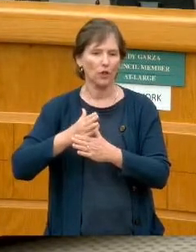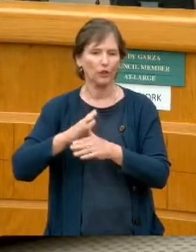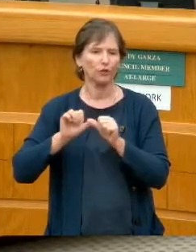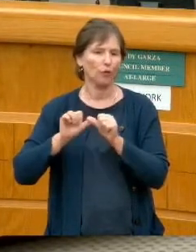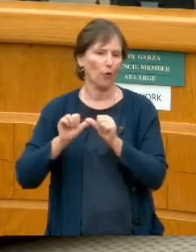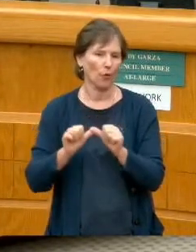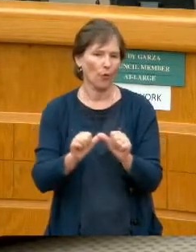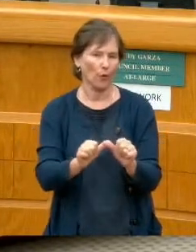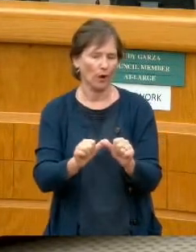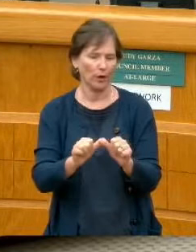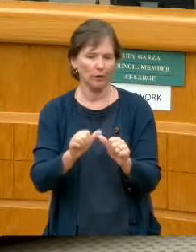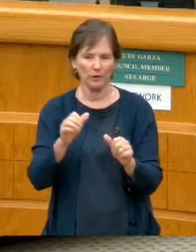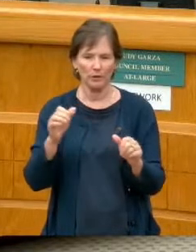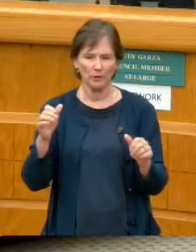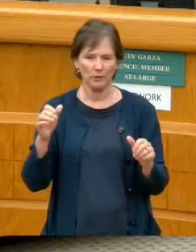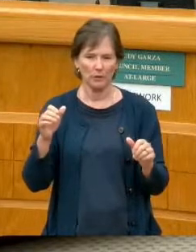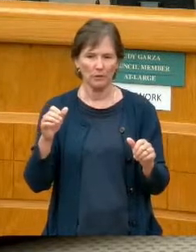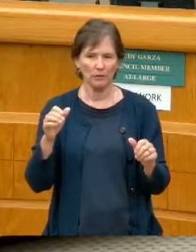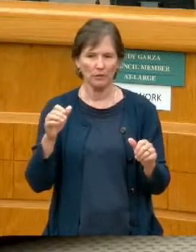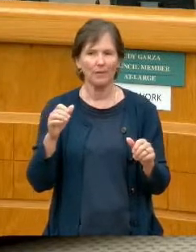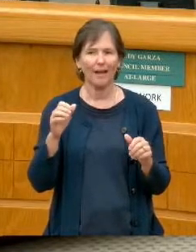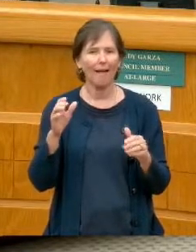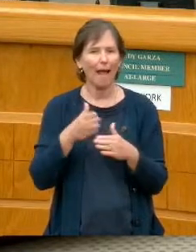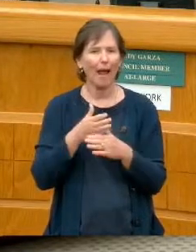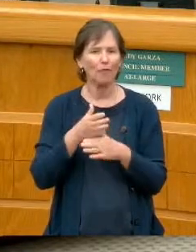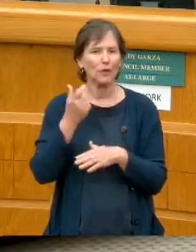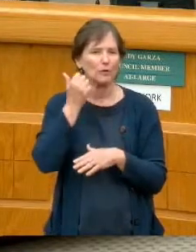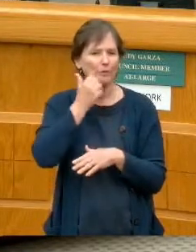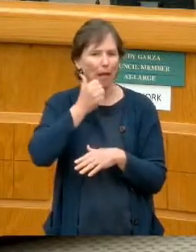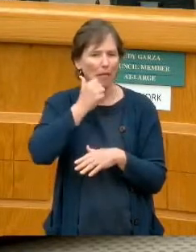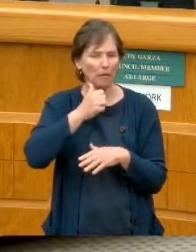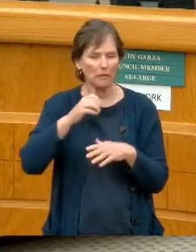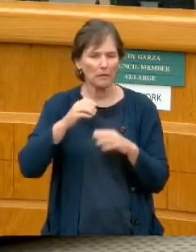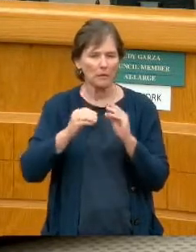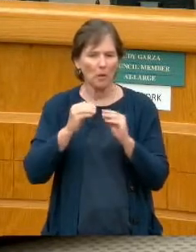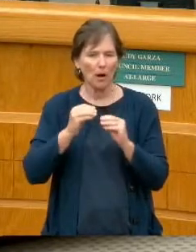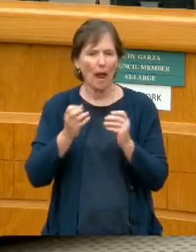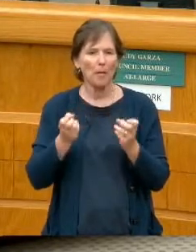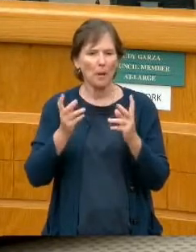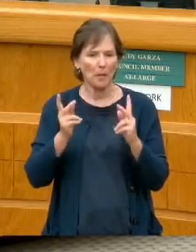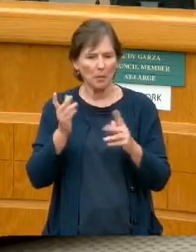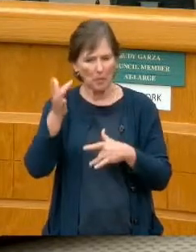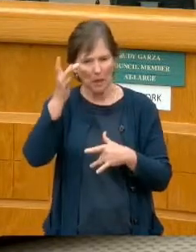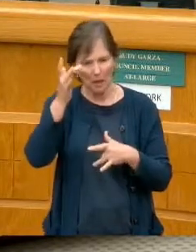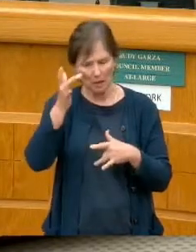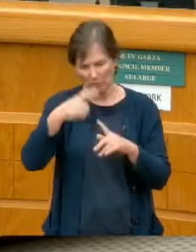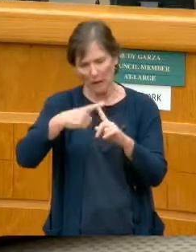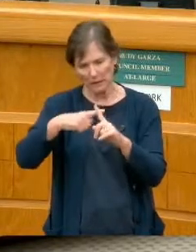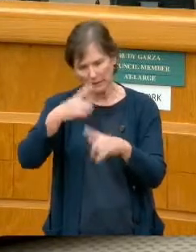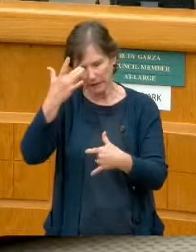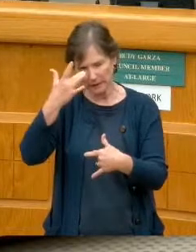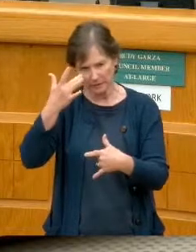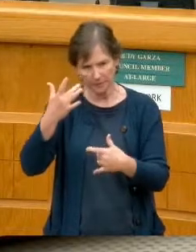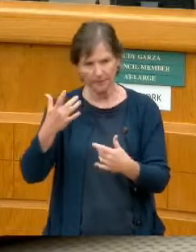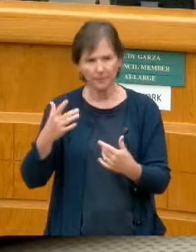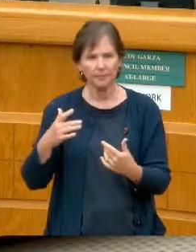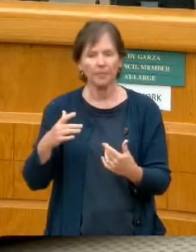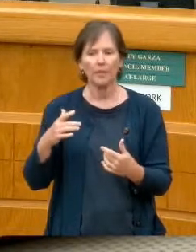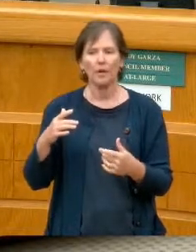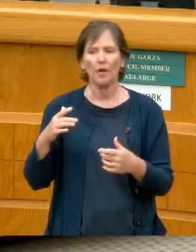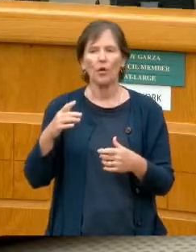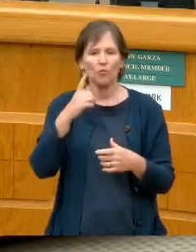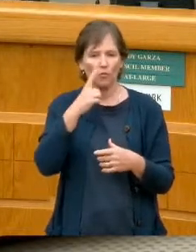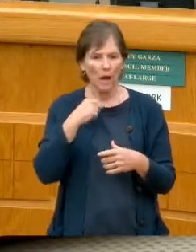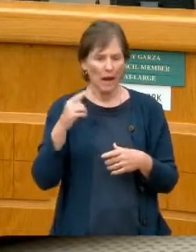count, the daily number when you look at a 7-day trend. And that's shown in the red line,